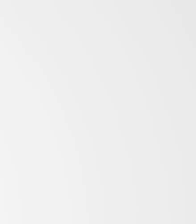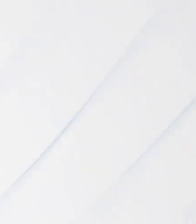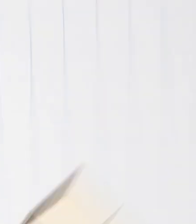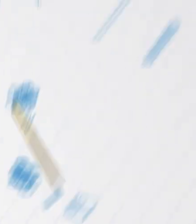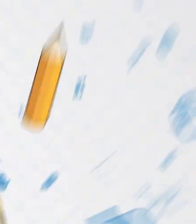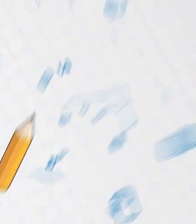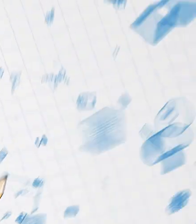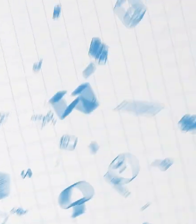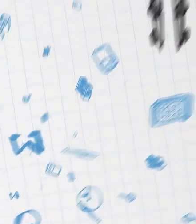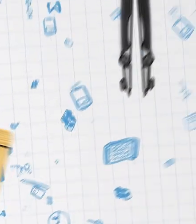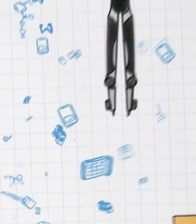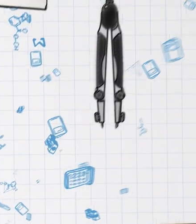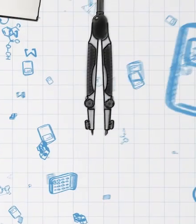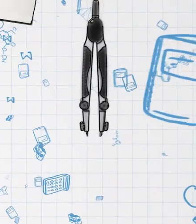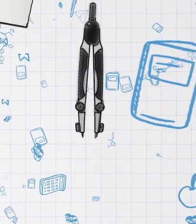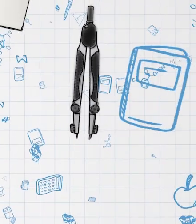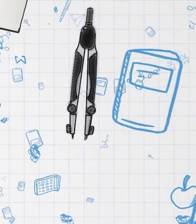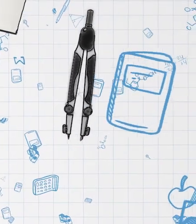Zoshi.